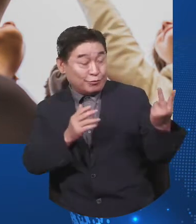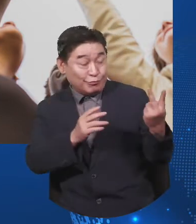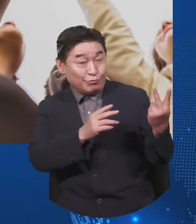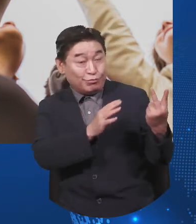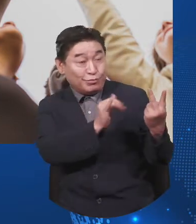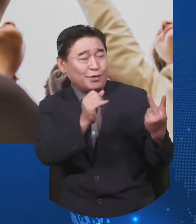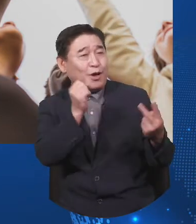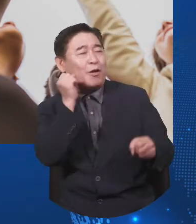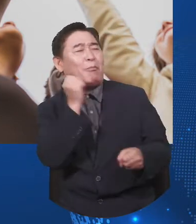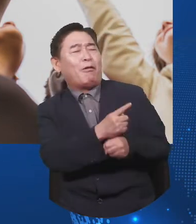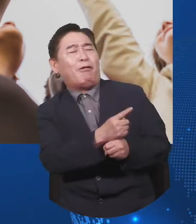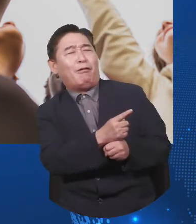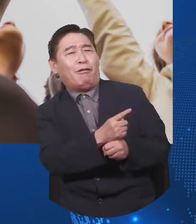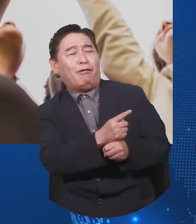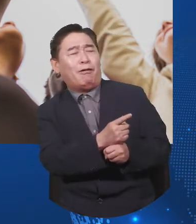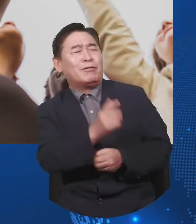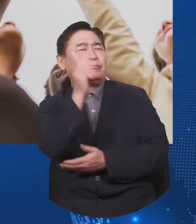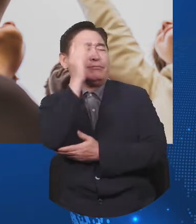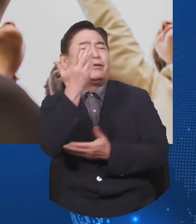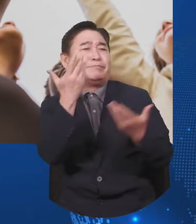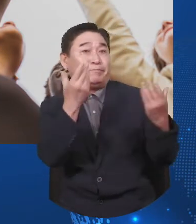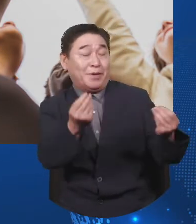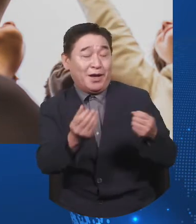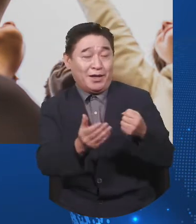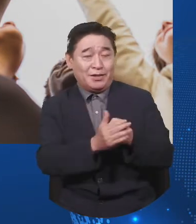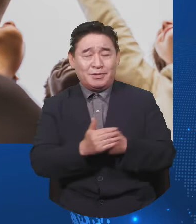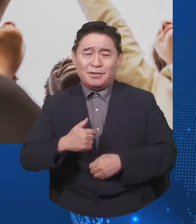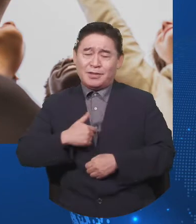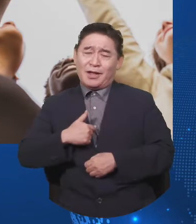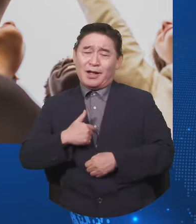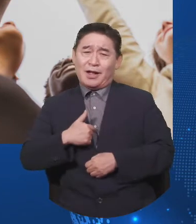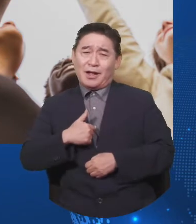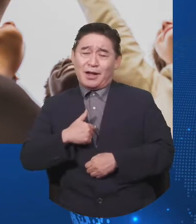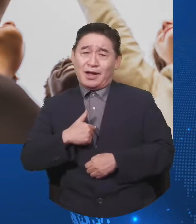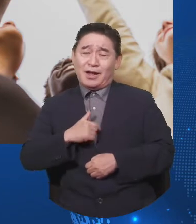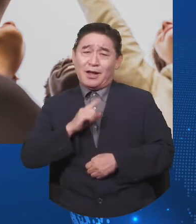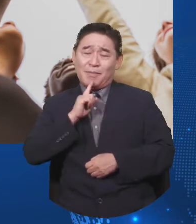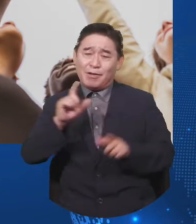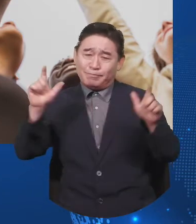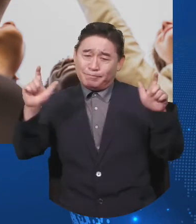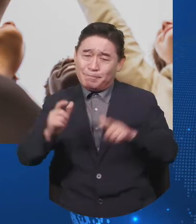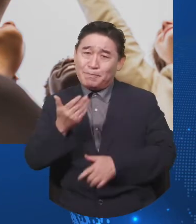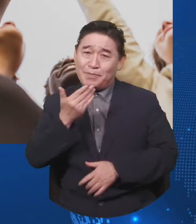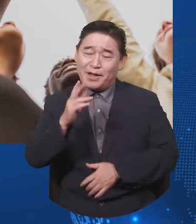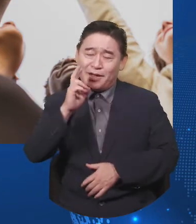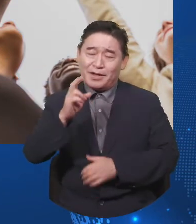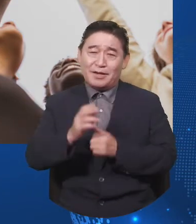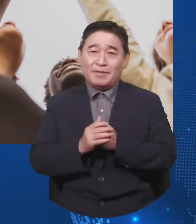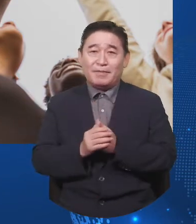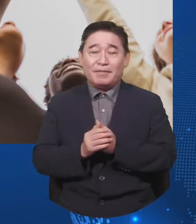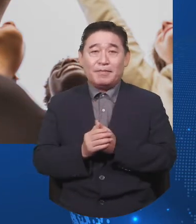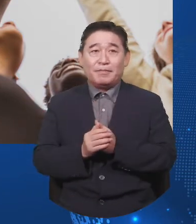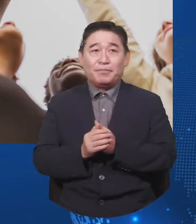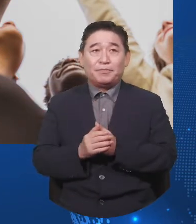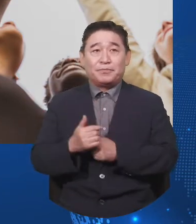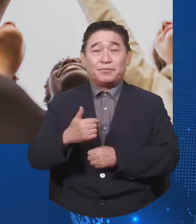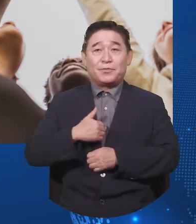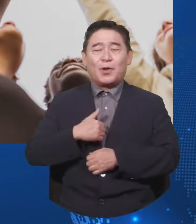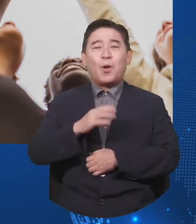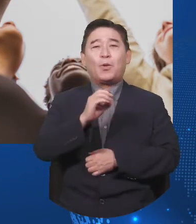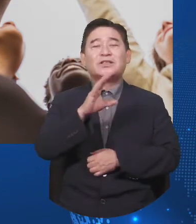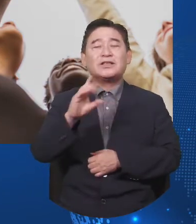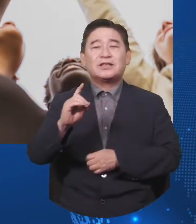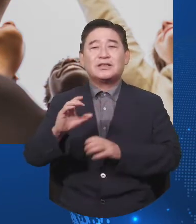intervention. I come from the OECD Development Center, and I will tell you a little bit about that here